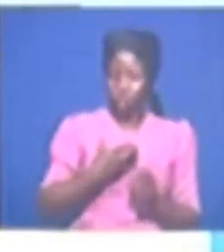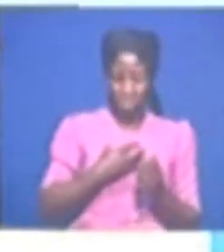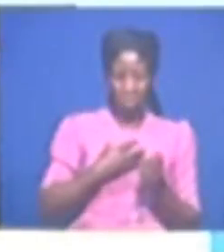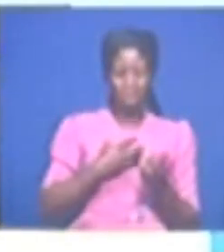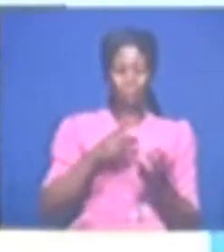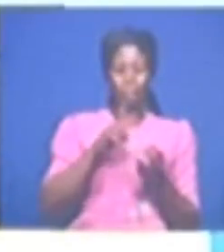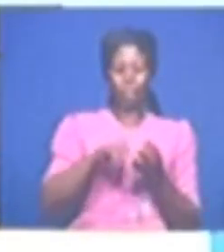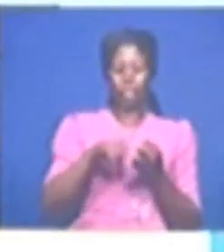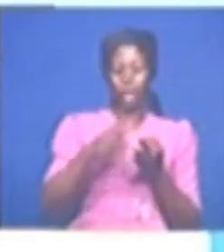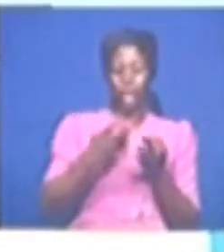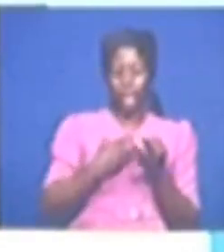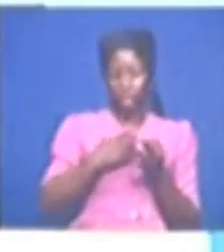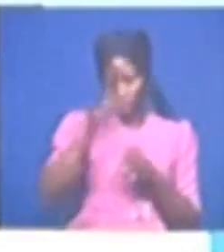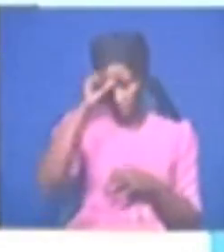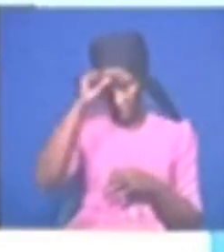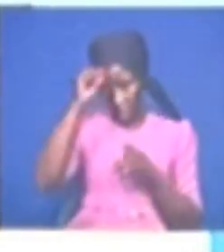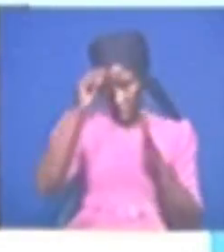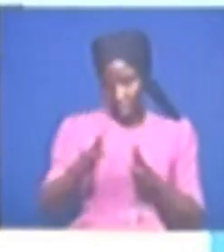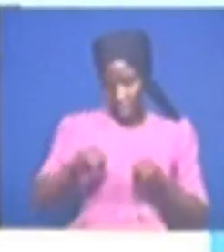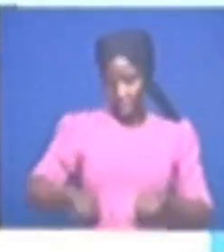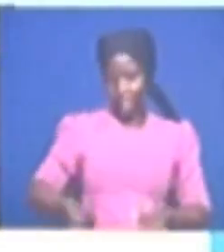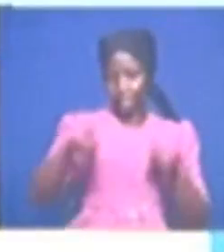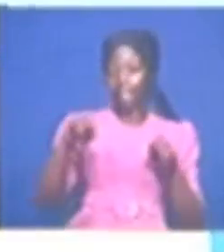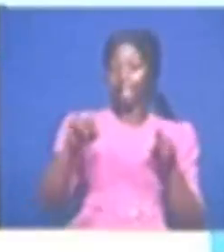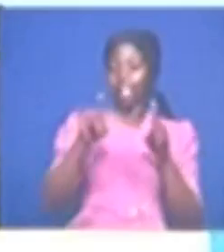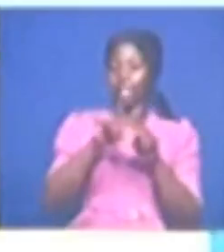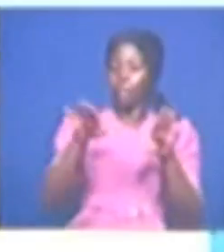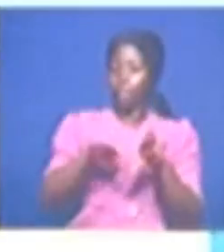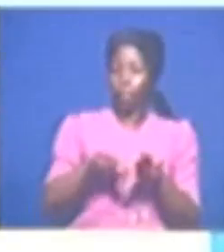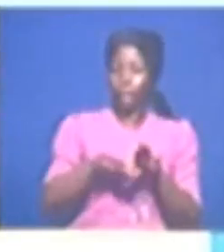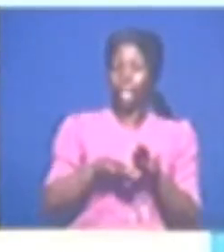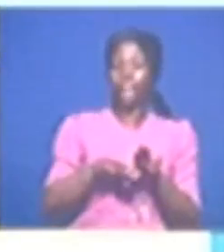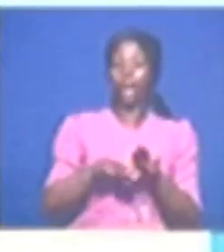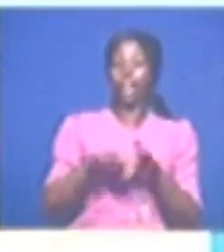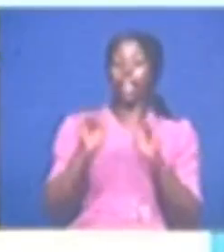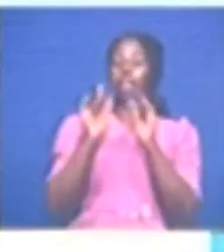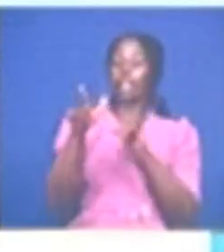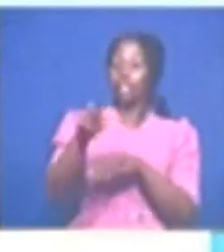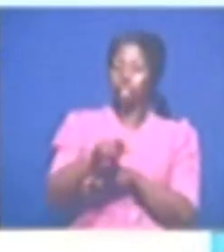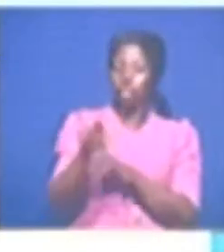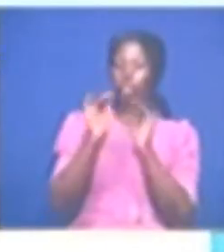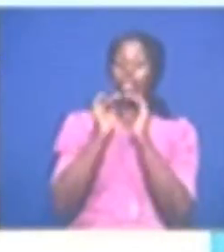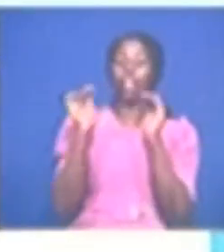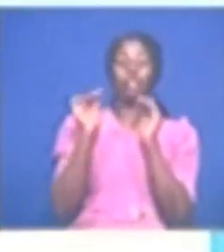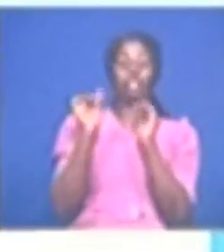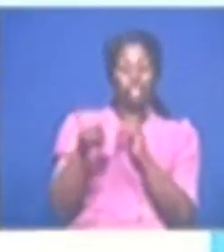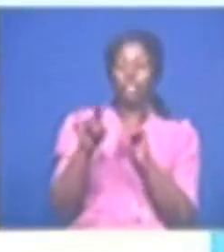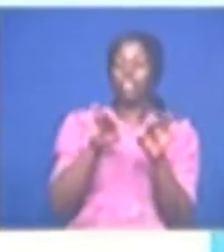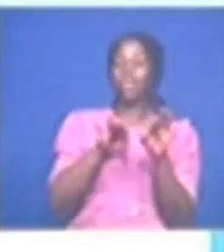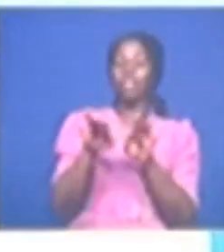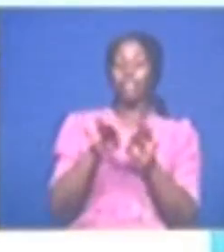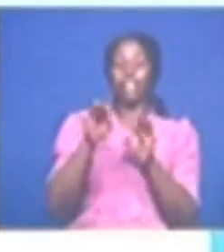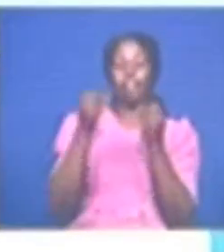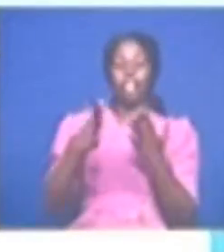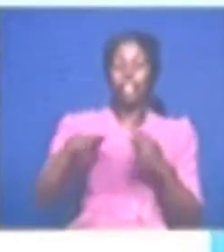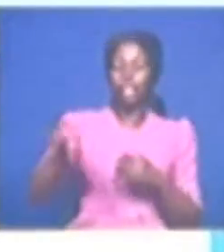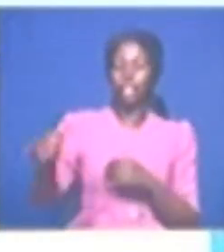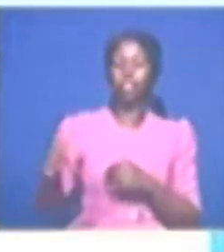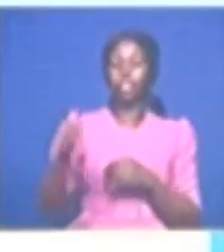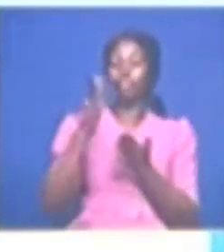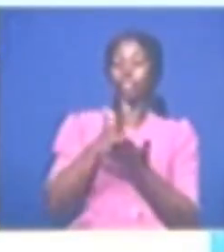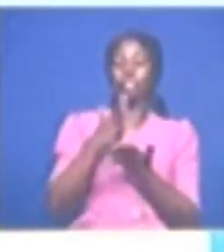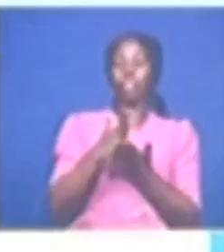of Governors chair as a member, and at local level it is really defining. Many counties actually are requesting